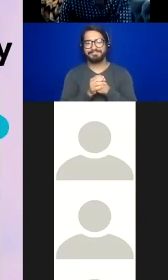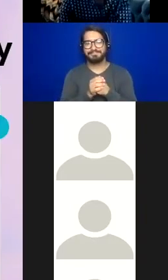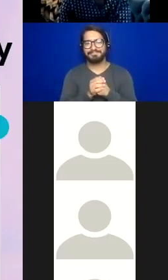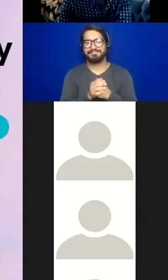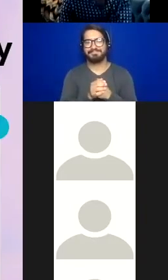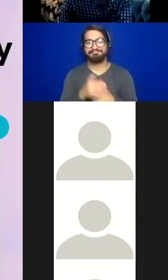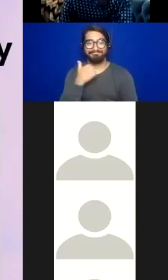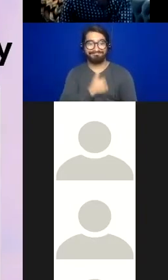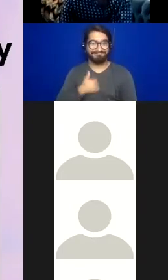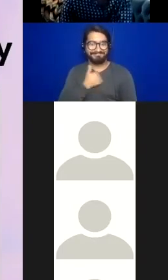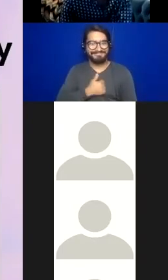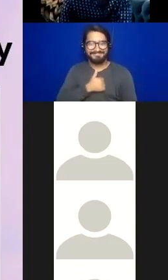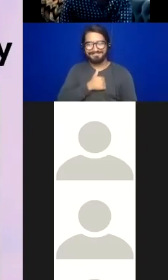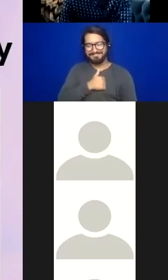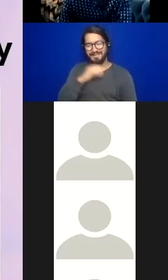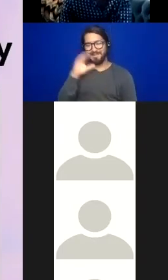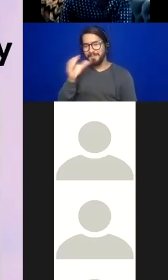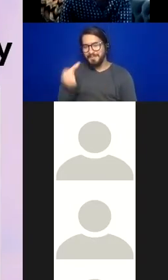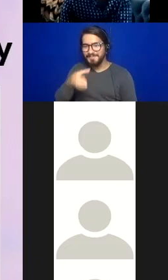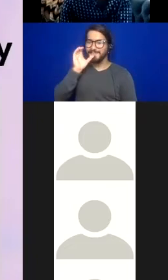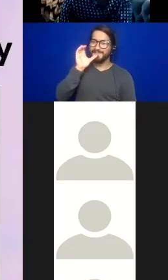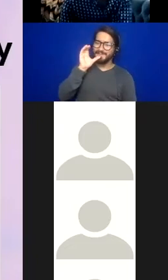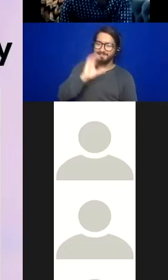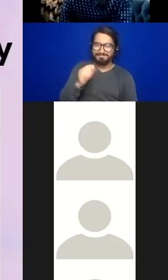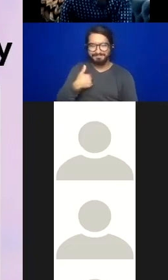Sorry, I just had to grab a drink.